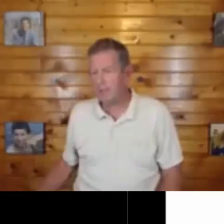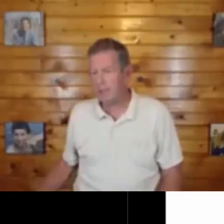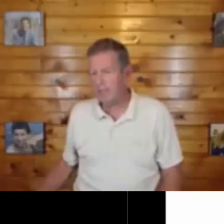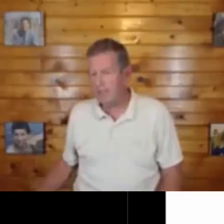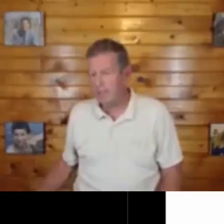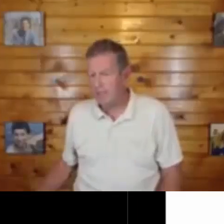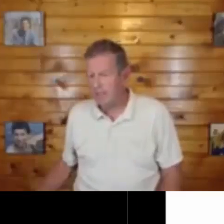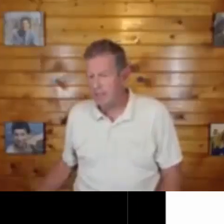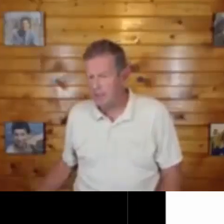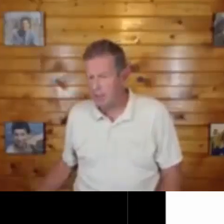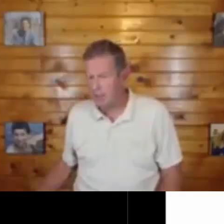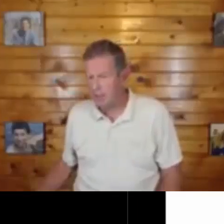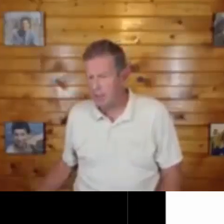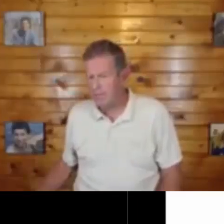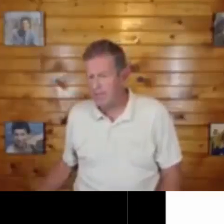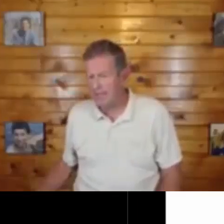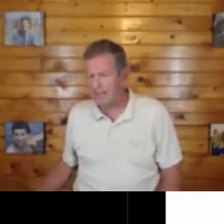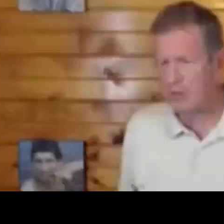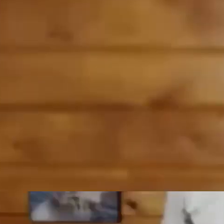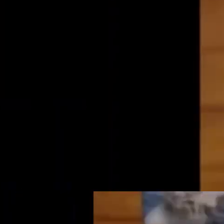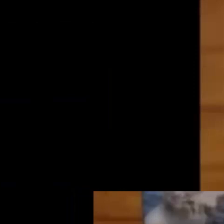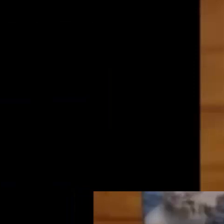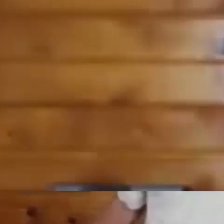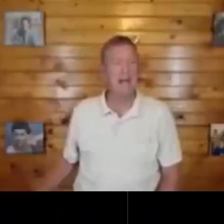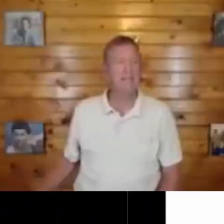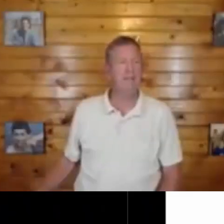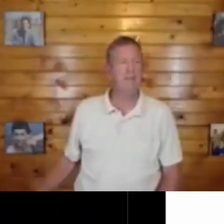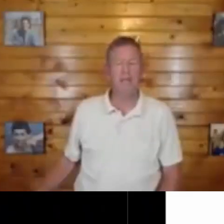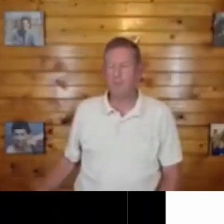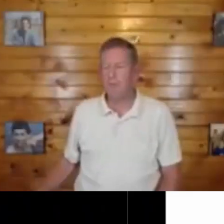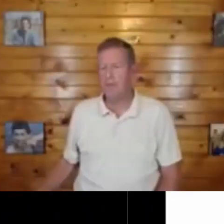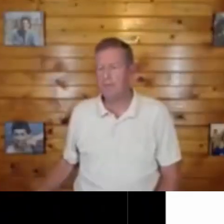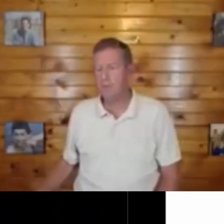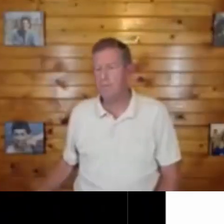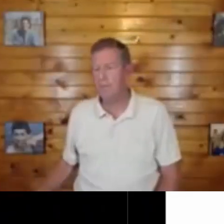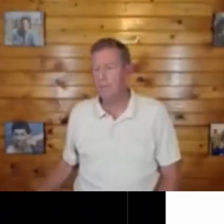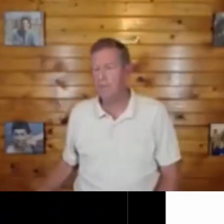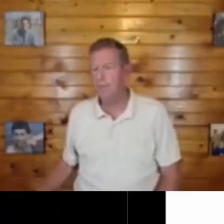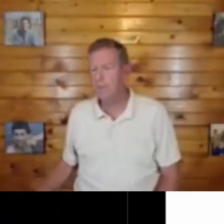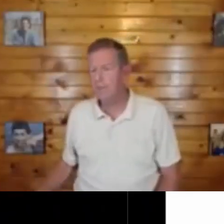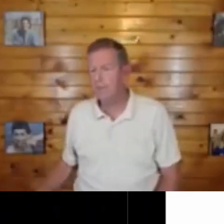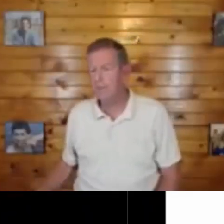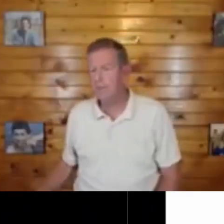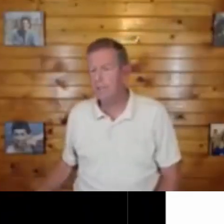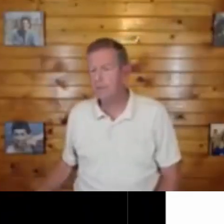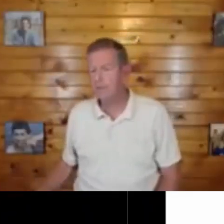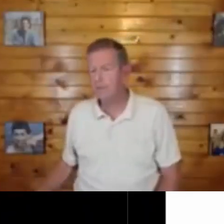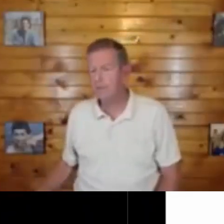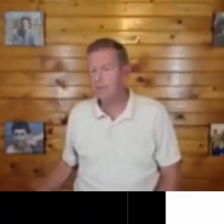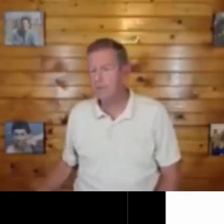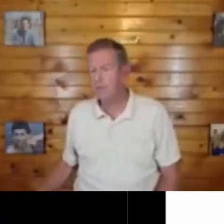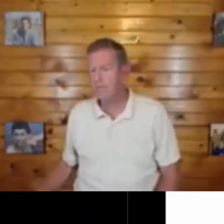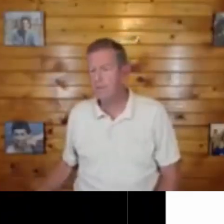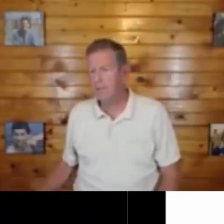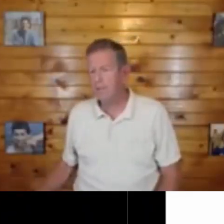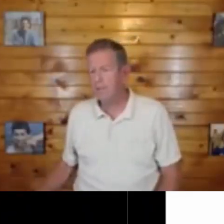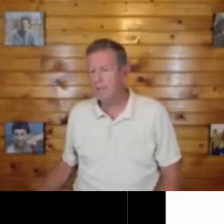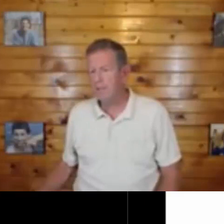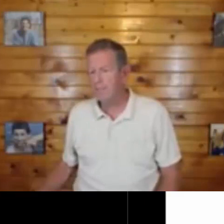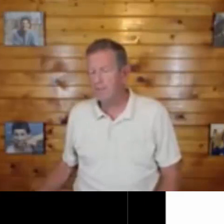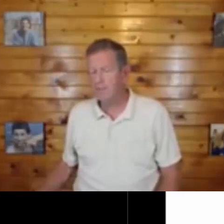de partager ce que je devrais partager. Voilà, c'est bien, je pense, Dieu voulant. Attendez, je